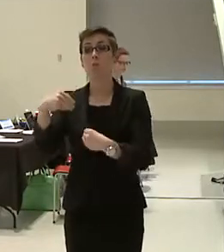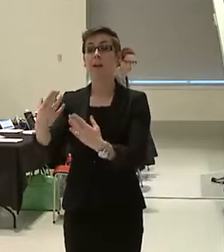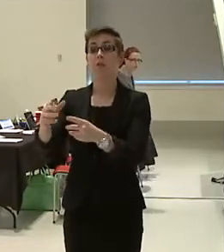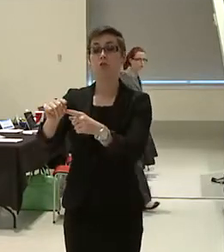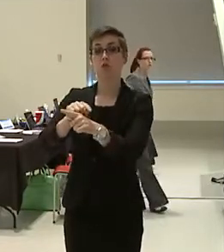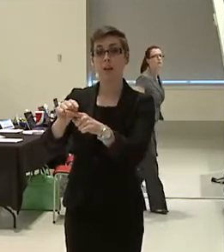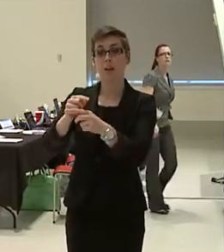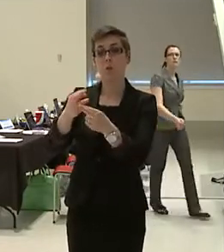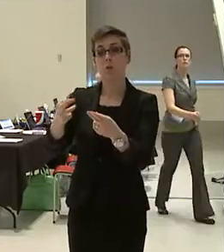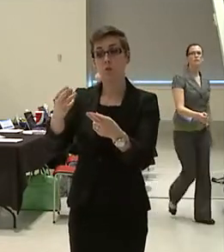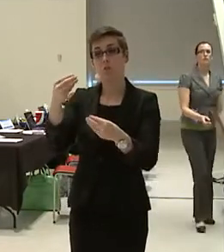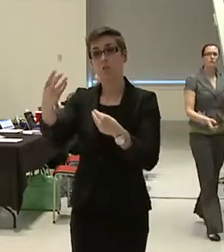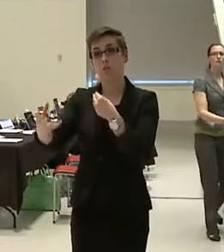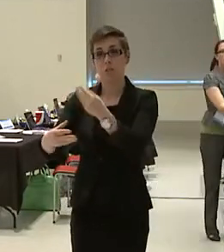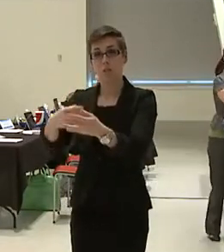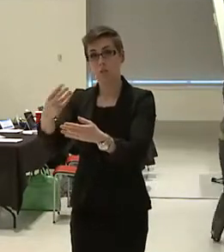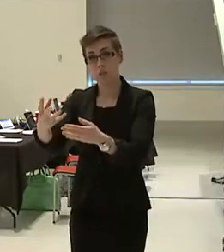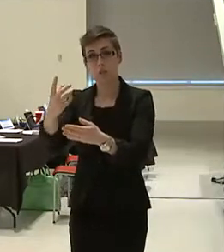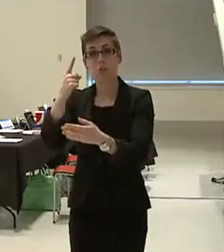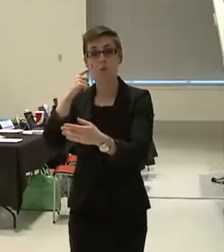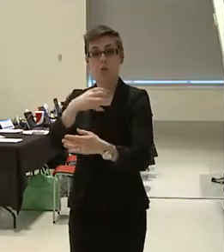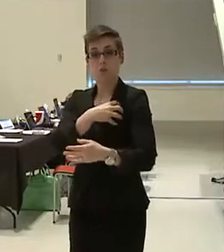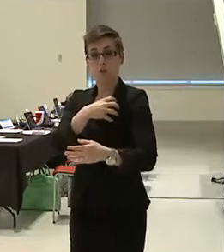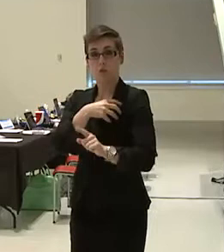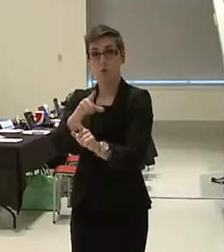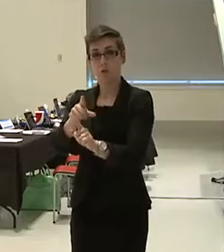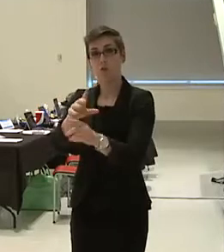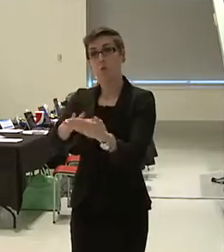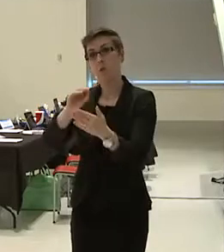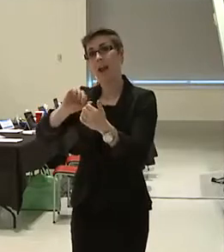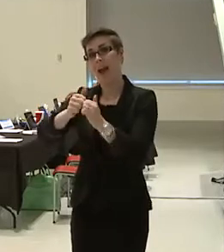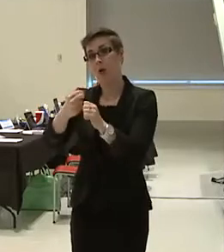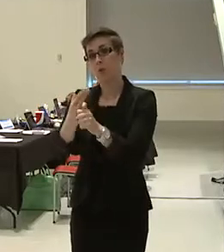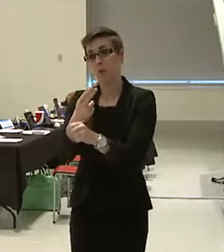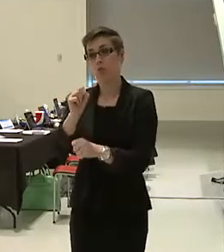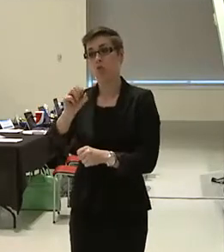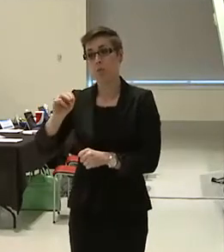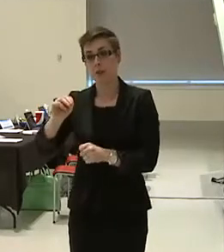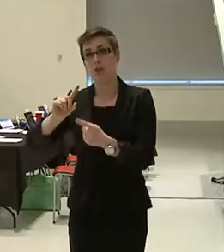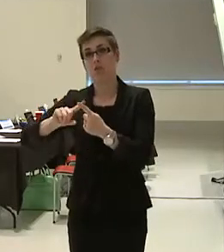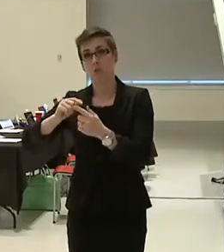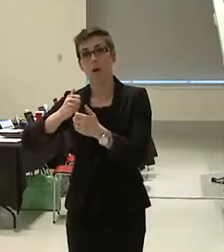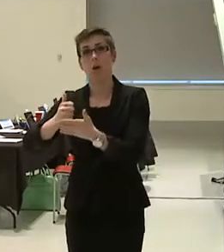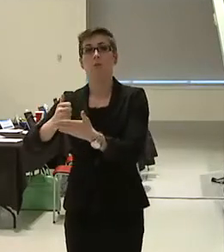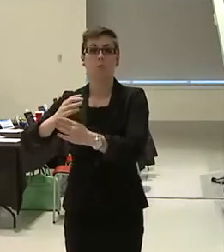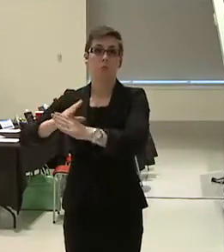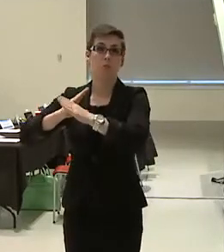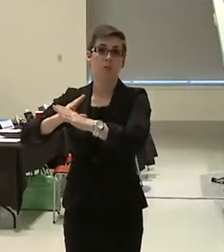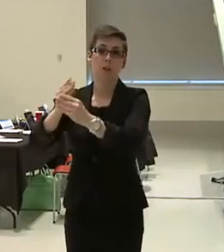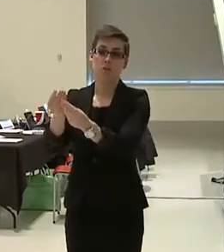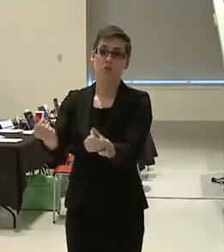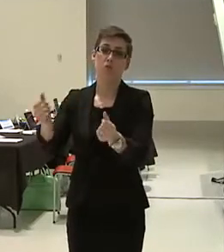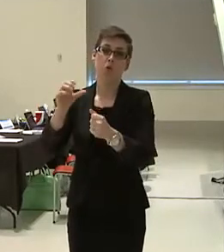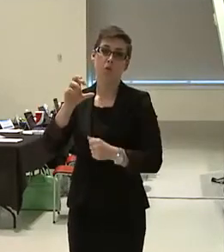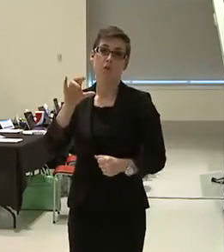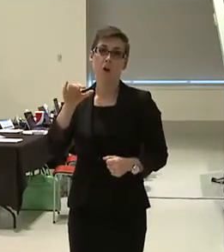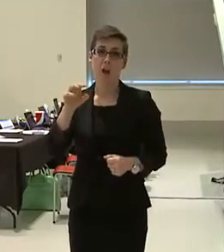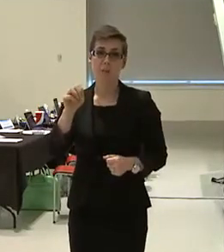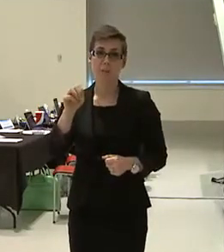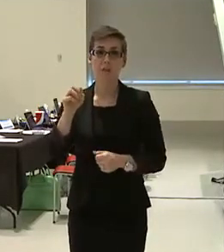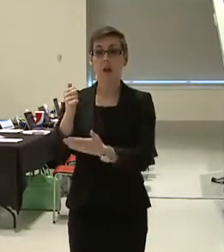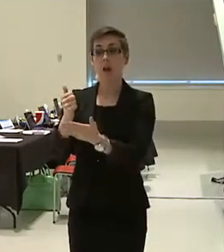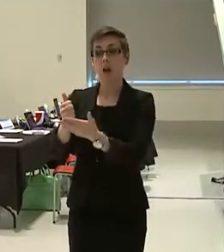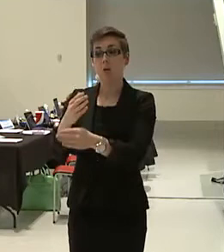to build the capacity of law enforcement to use social media to prevent and solve crimes, strengthen police community relations,